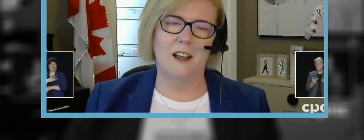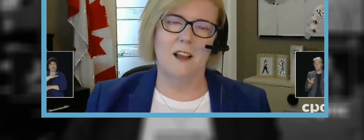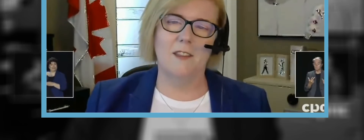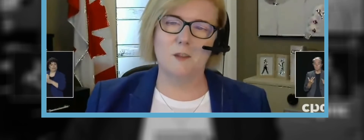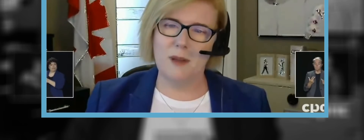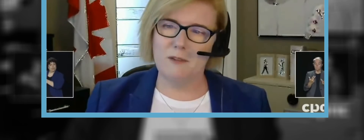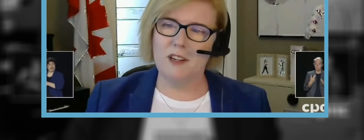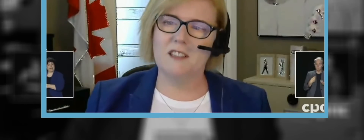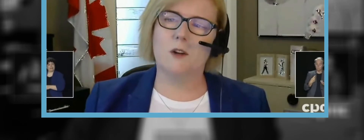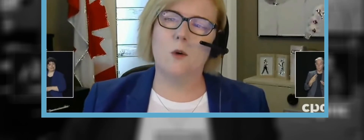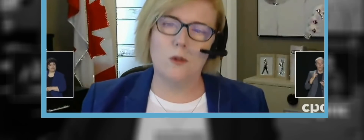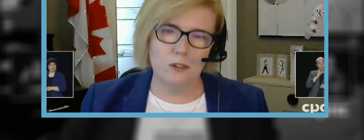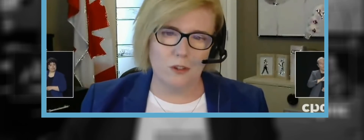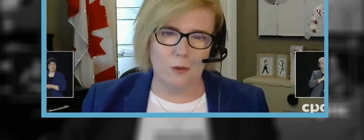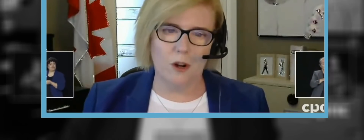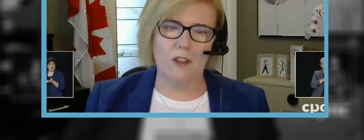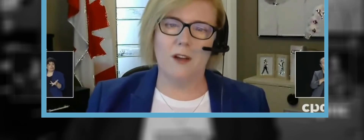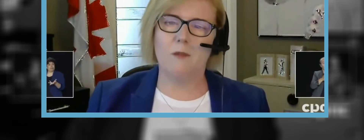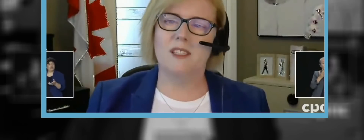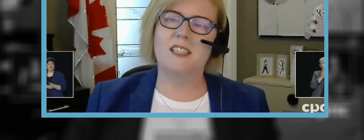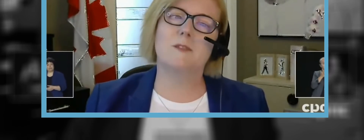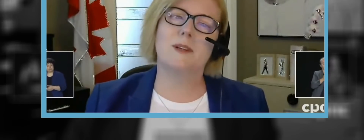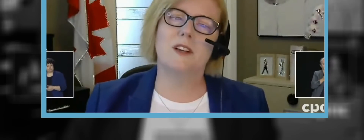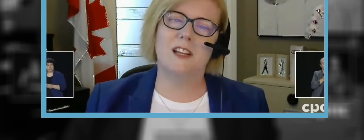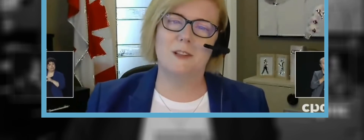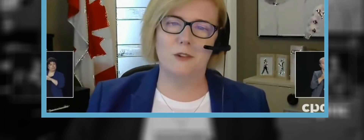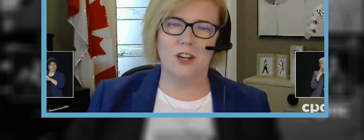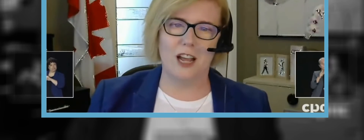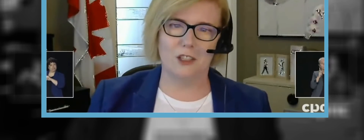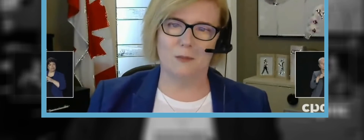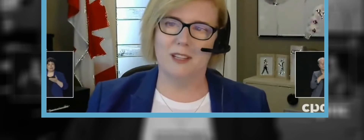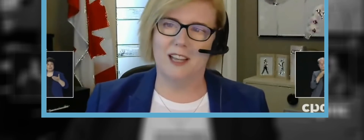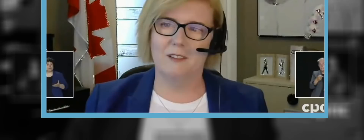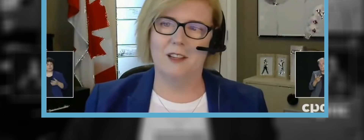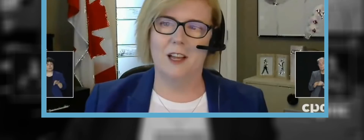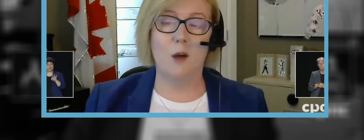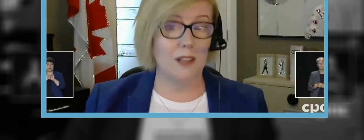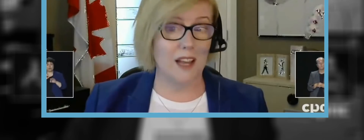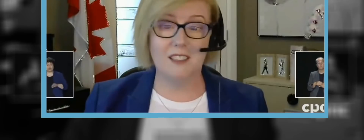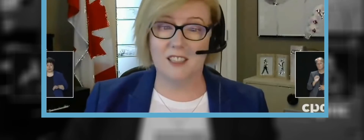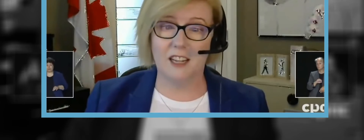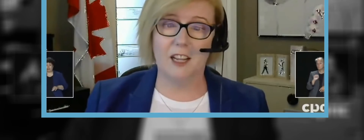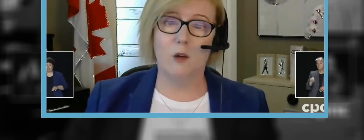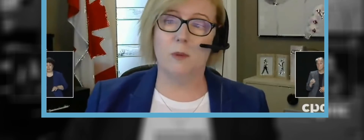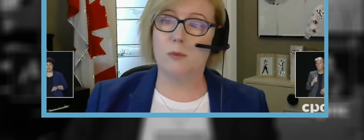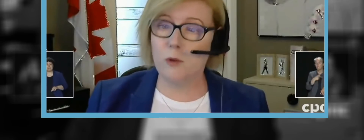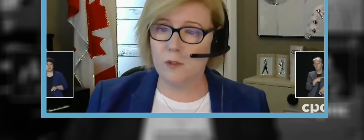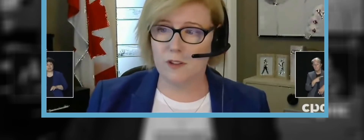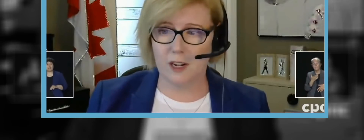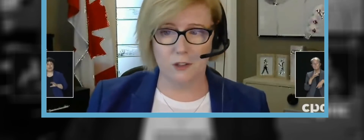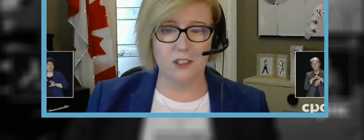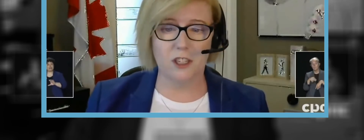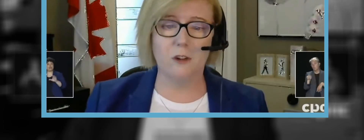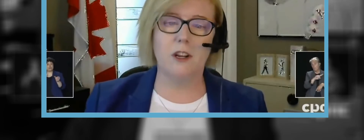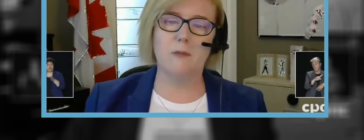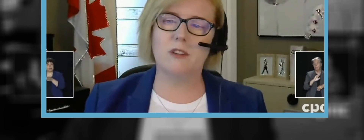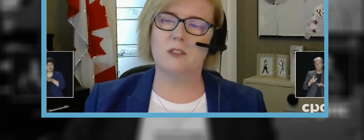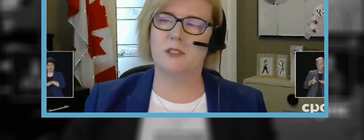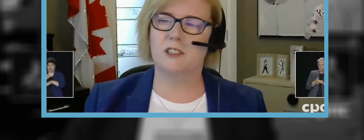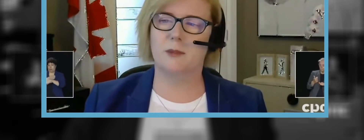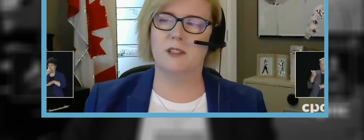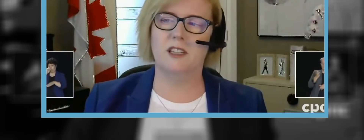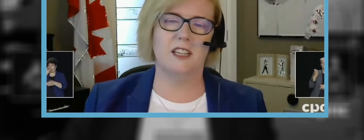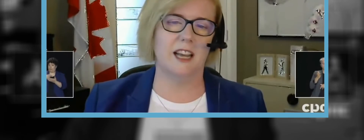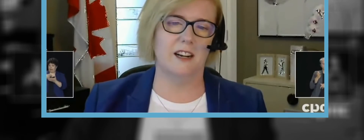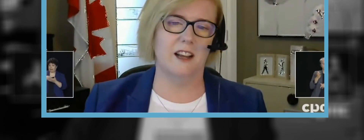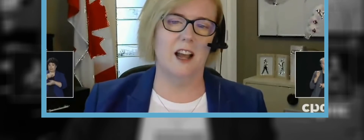assistance. This benefit is the cornerstone of the government's Disability Inclusion Action Plan, a plan designed to help improve the financial security of